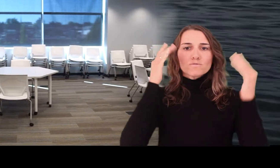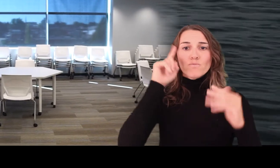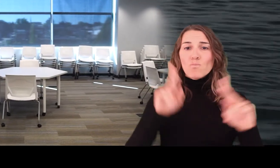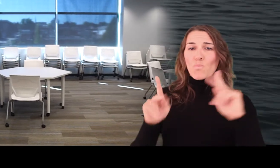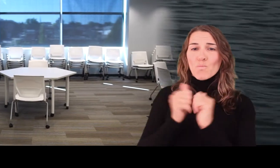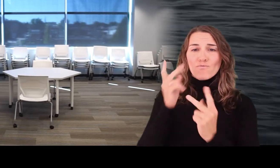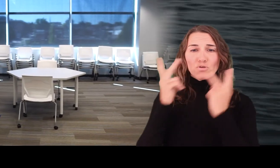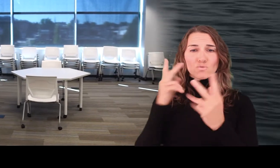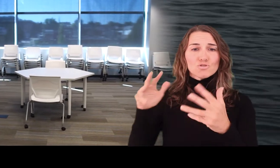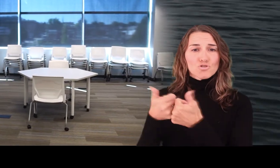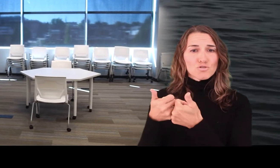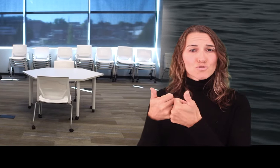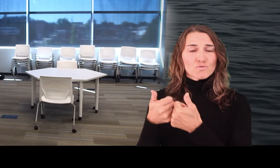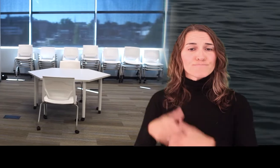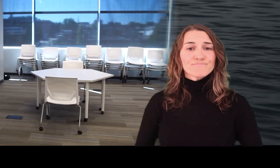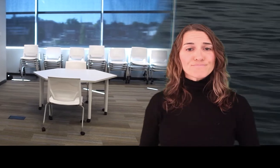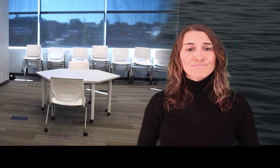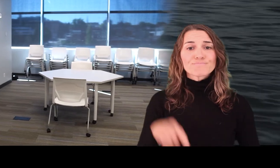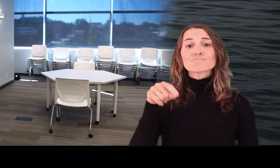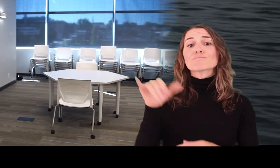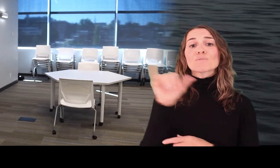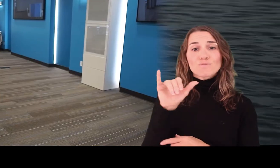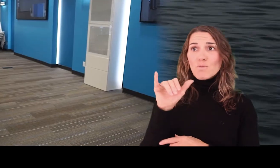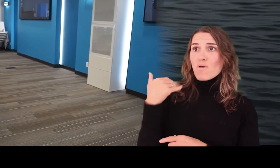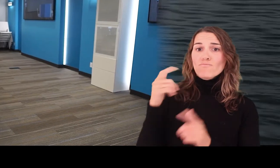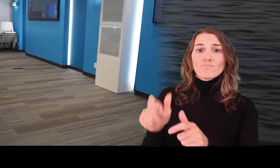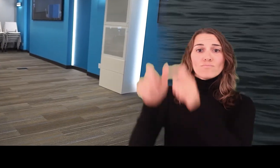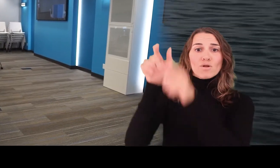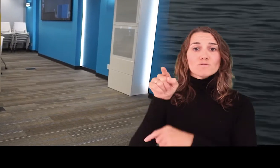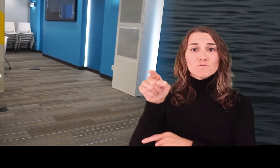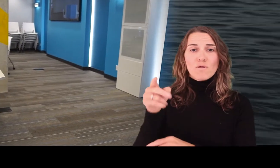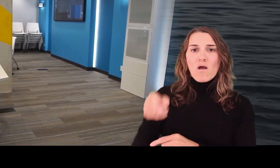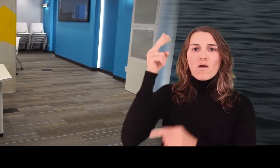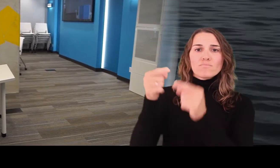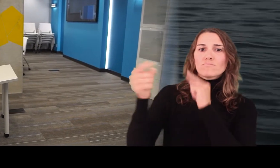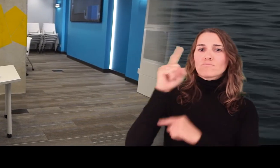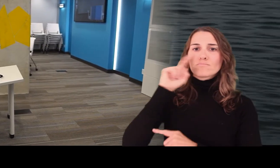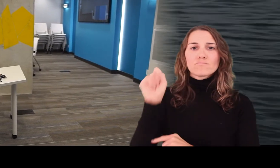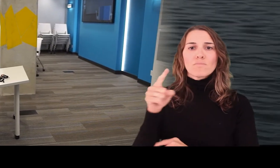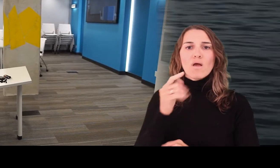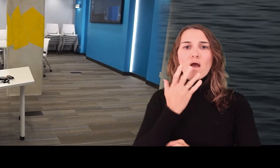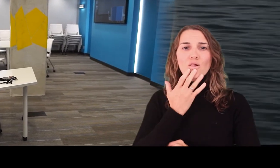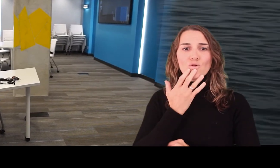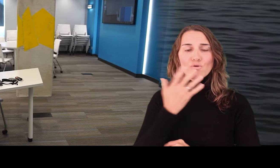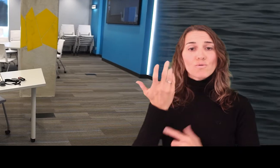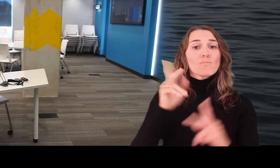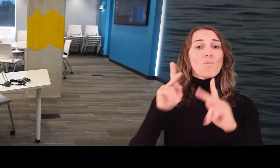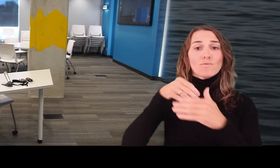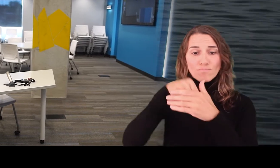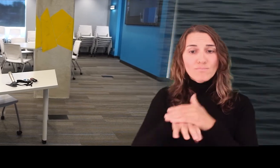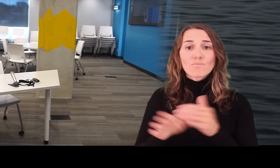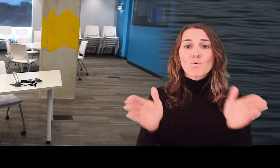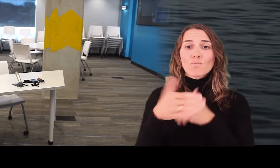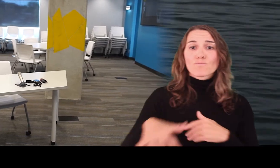spatial awareness for people with visual challenges. In addition, even the pillars have a high contrast glazing